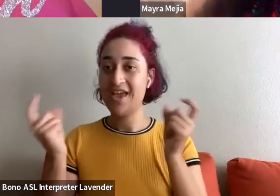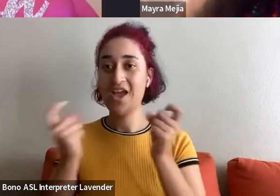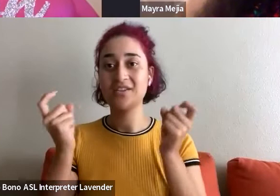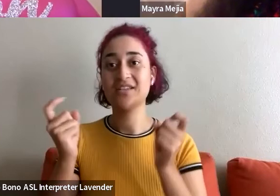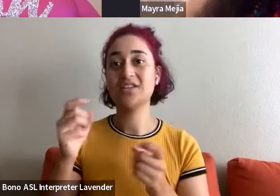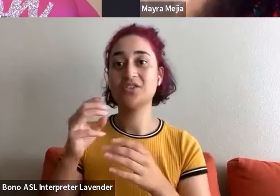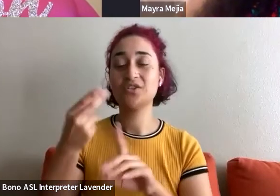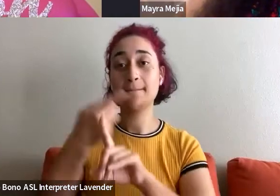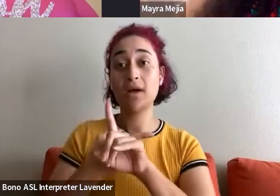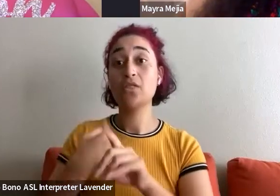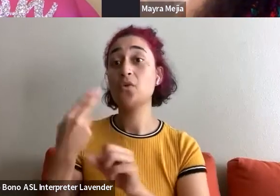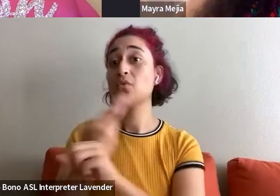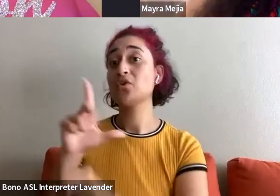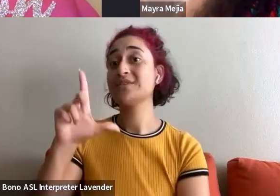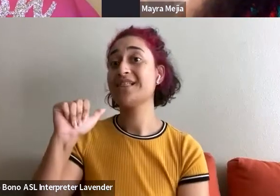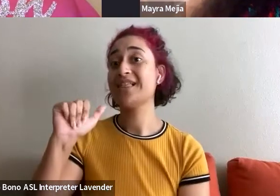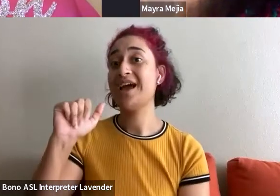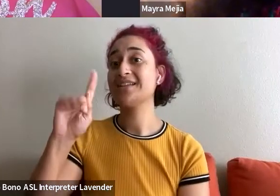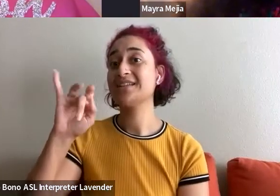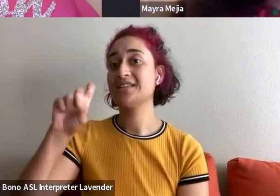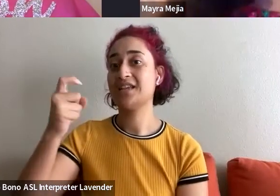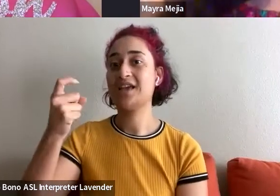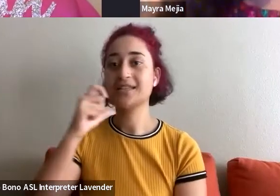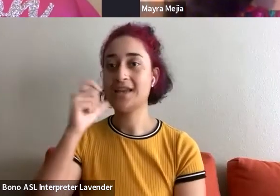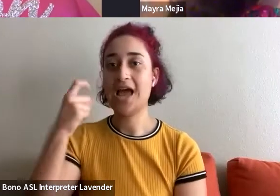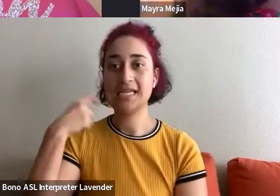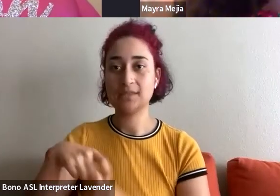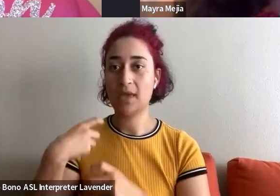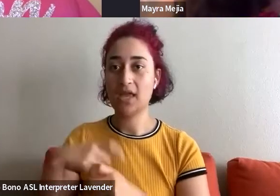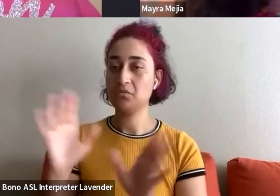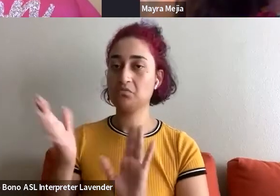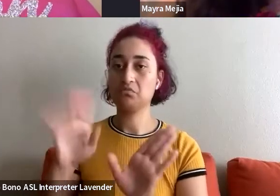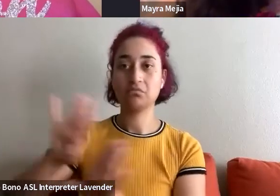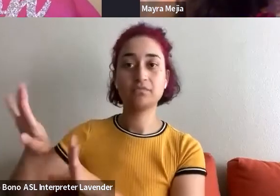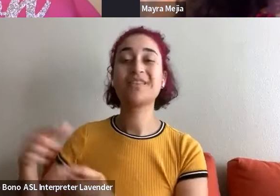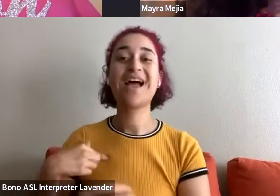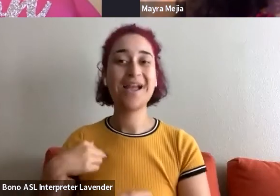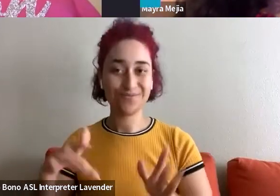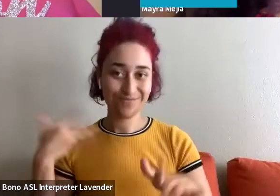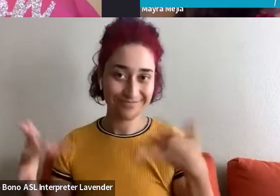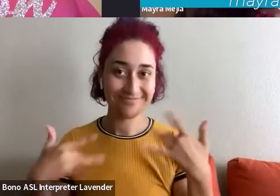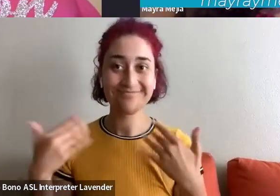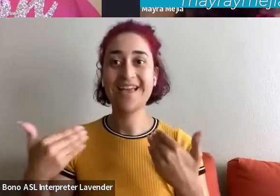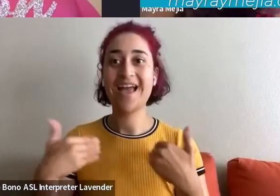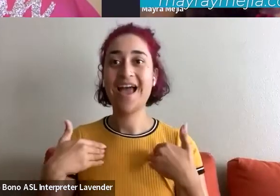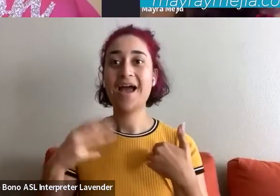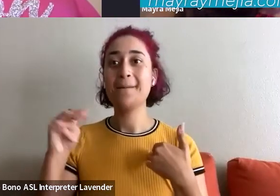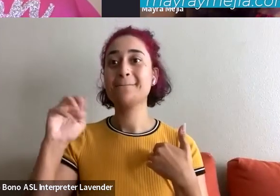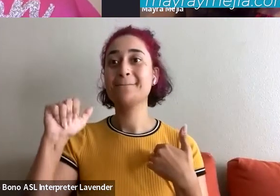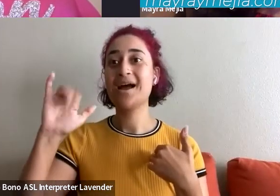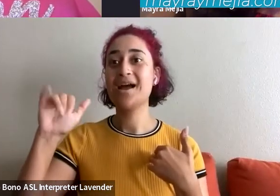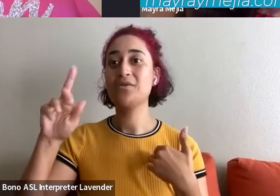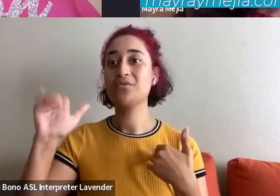Latinx instead of the term Hispanic. I am so excited to have Mayra Mejia as